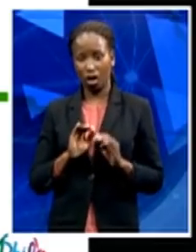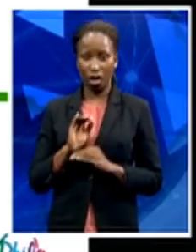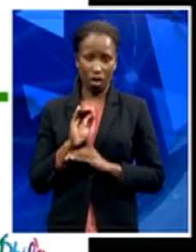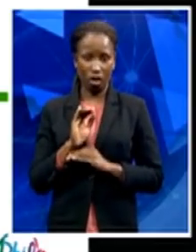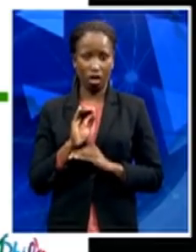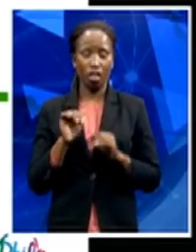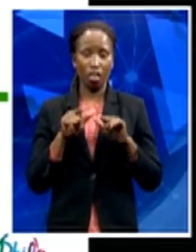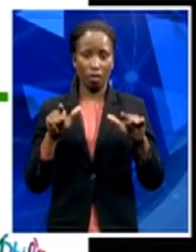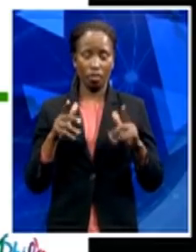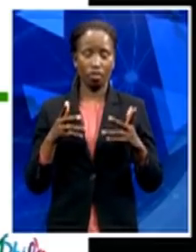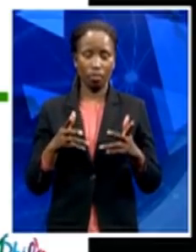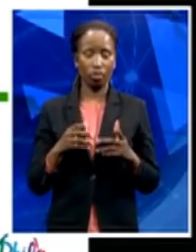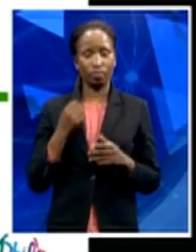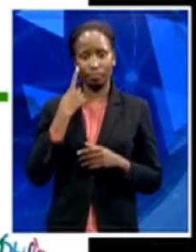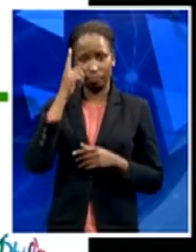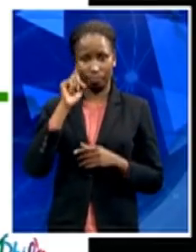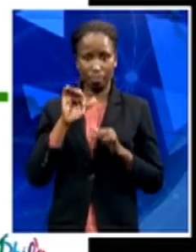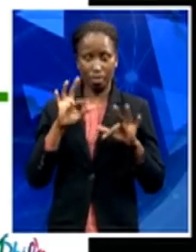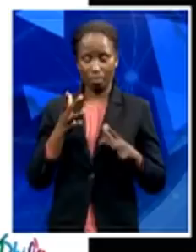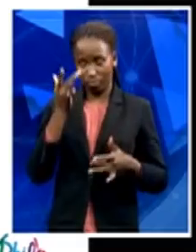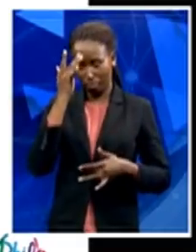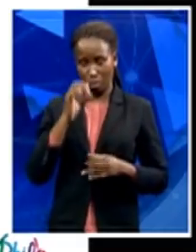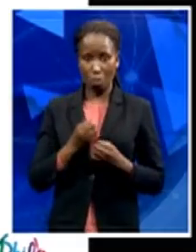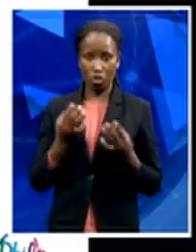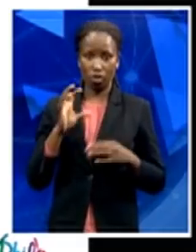positives, which is at 14.3%.